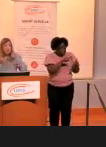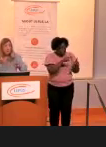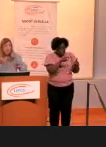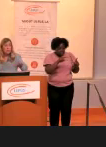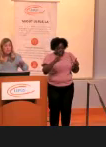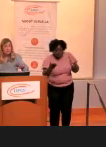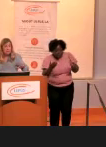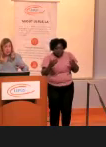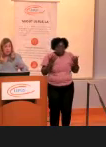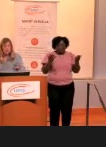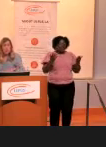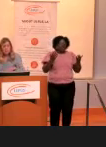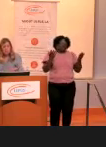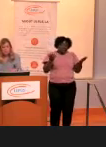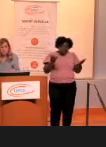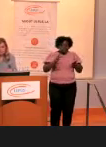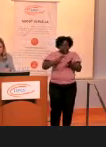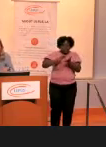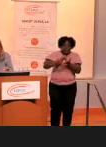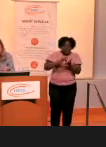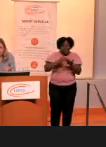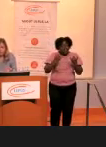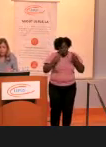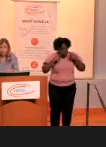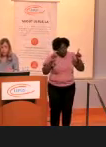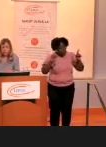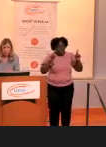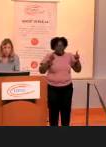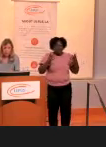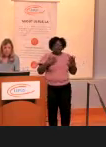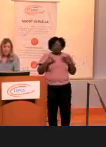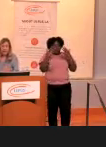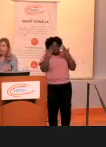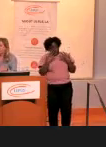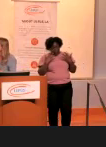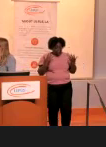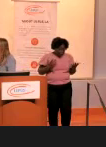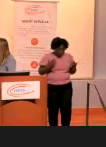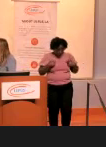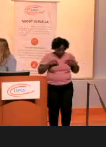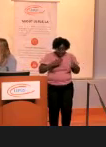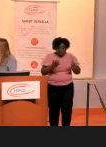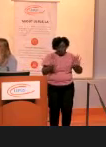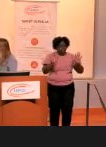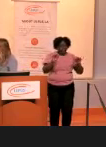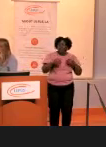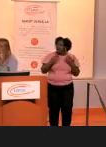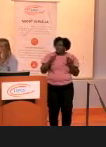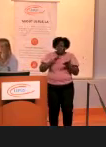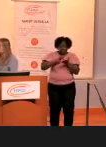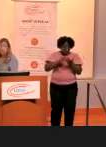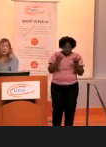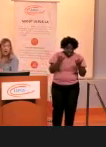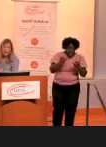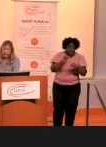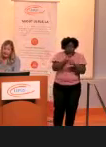are working. We've made progress, and that's one of the things, because I don't want this to be all doom and gloom. Our drugs are